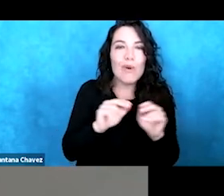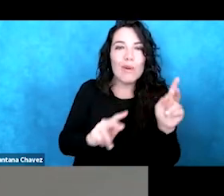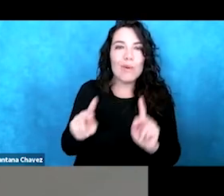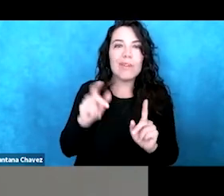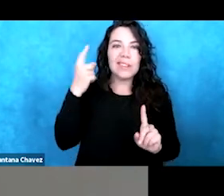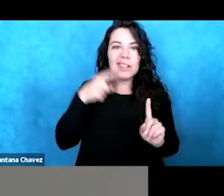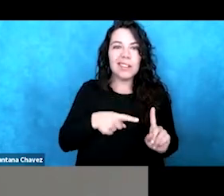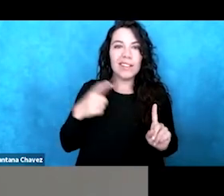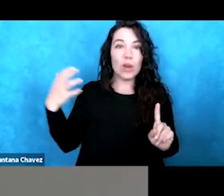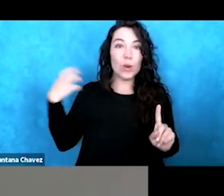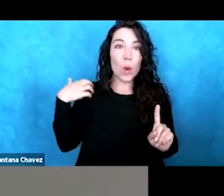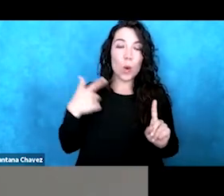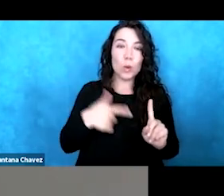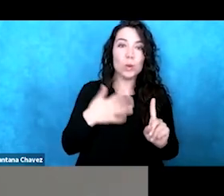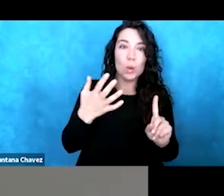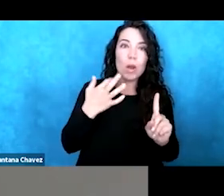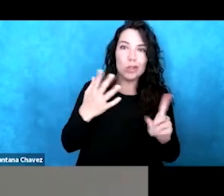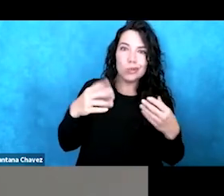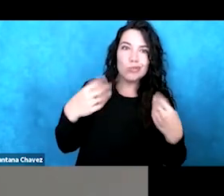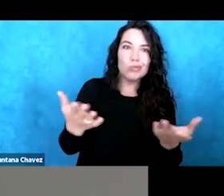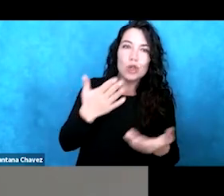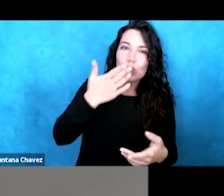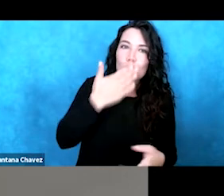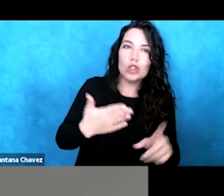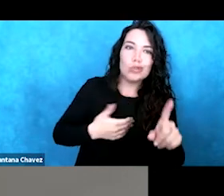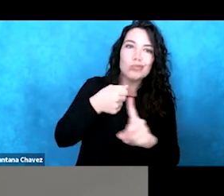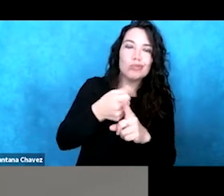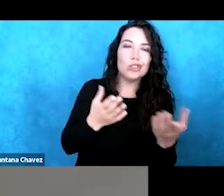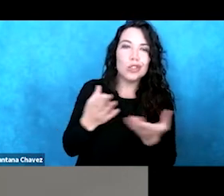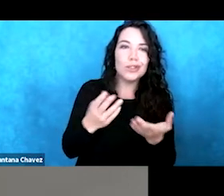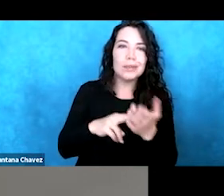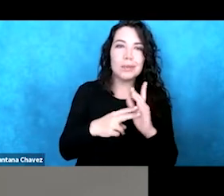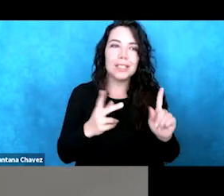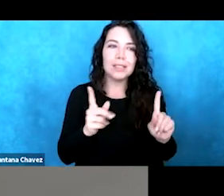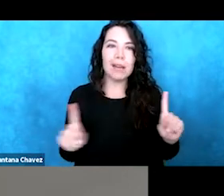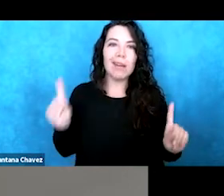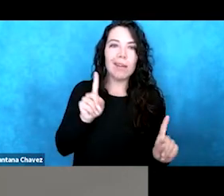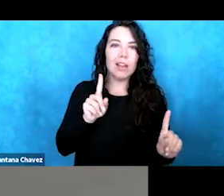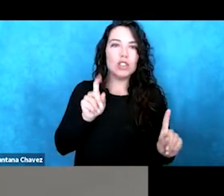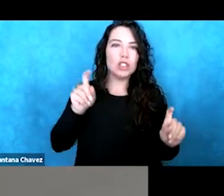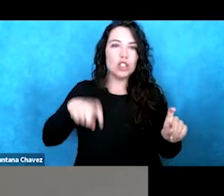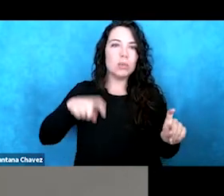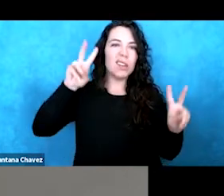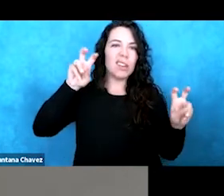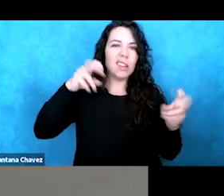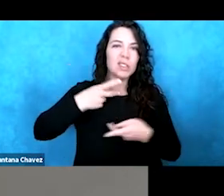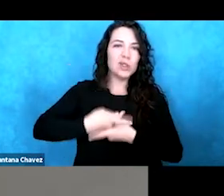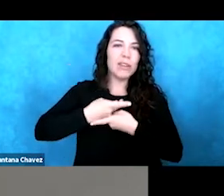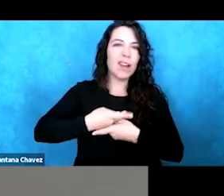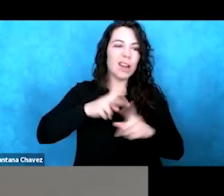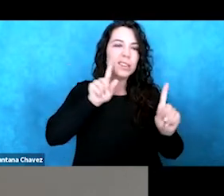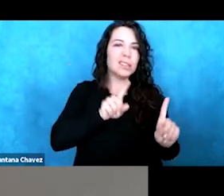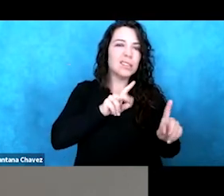impactful service, they need to be supervised. Supervision means a number of things. Obviously, you know, they're delivering a slightly more complex